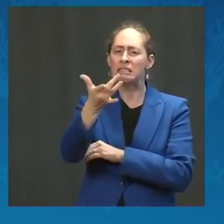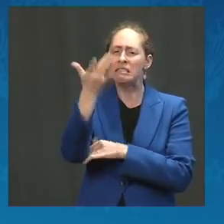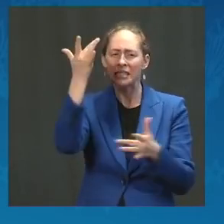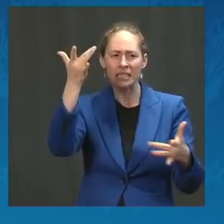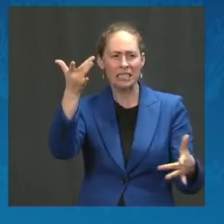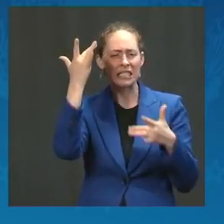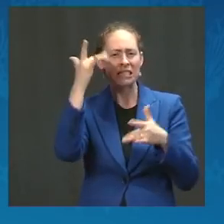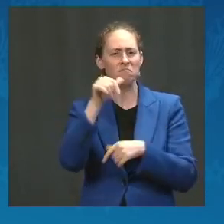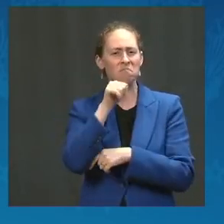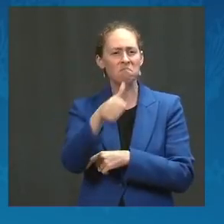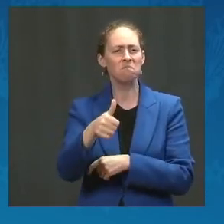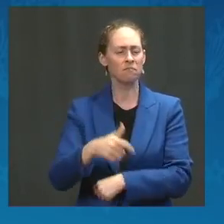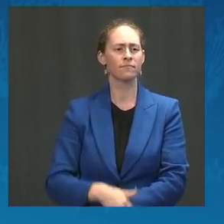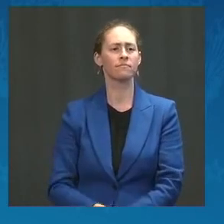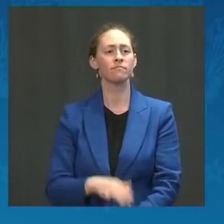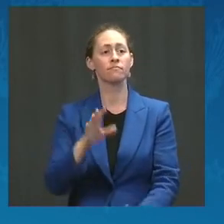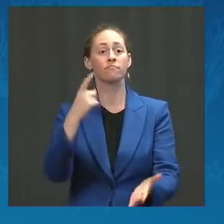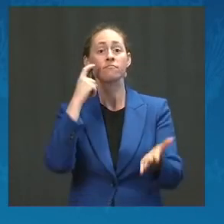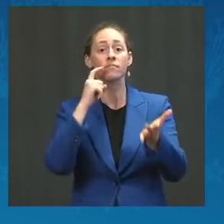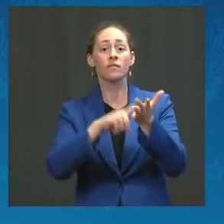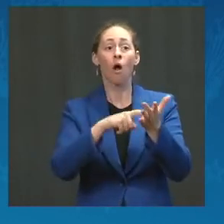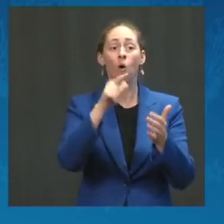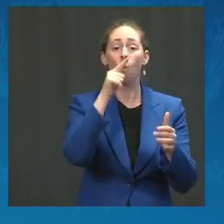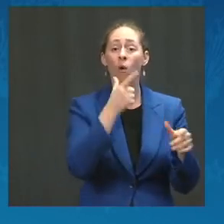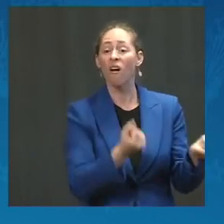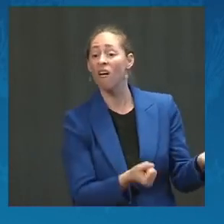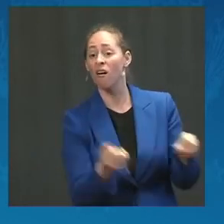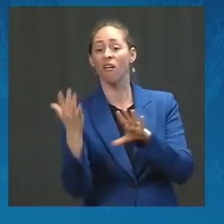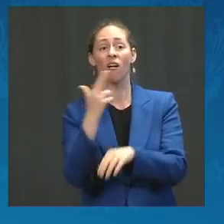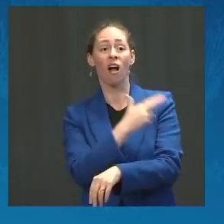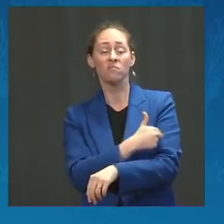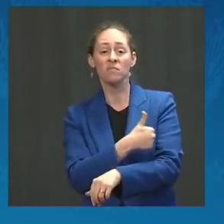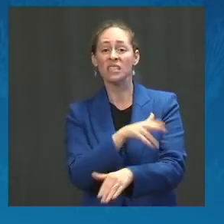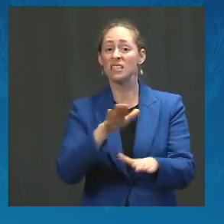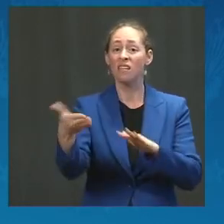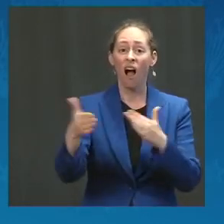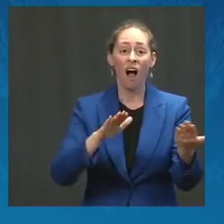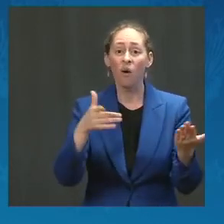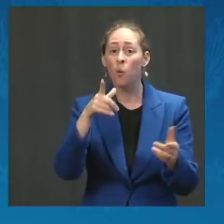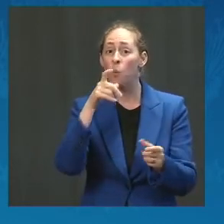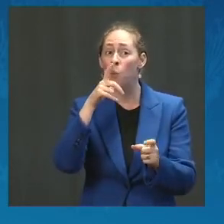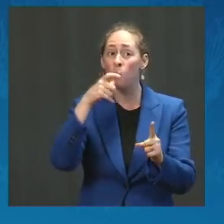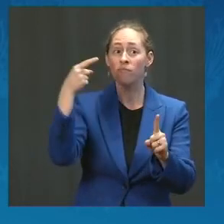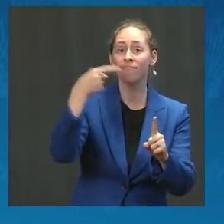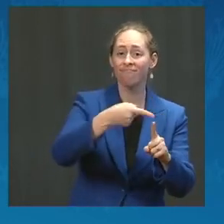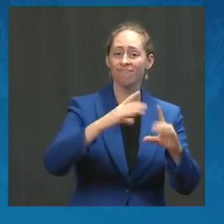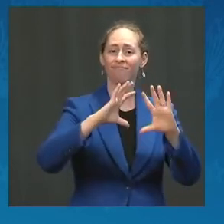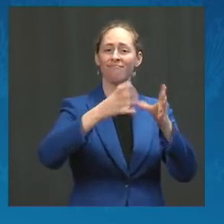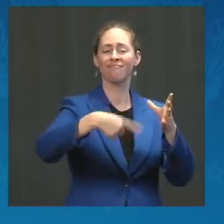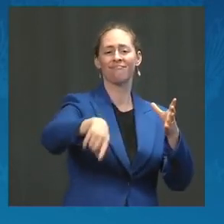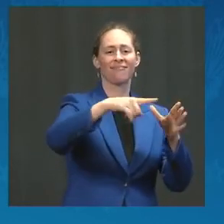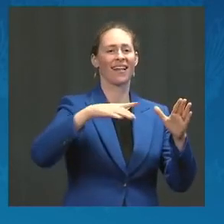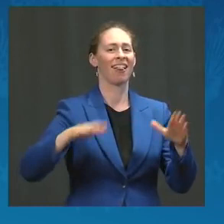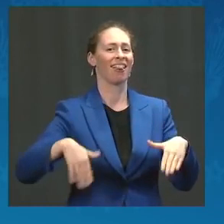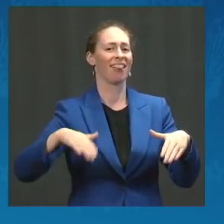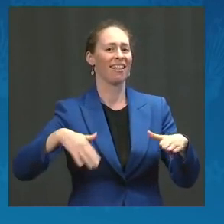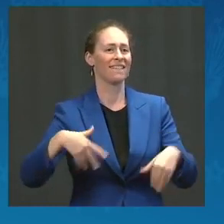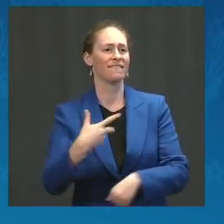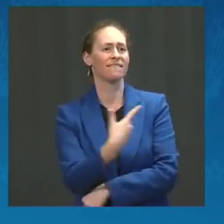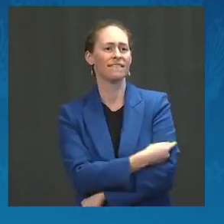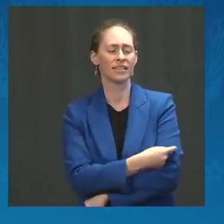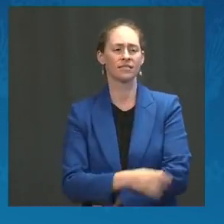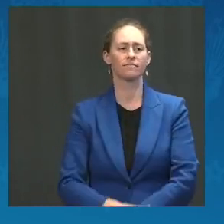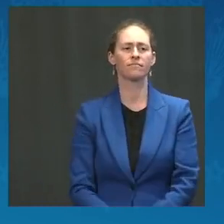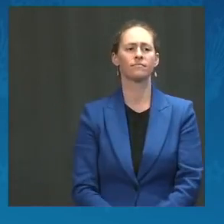the unvaccinated. I also know many of you are wondering if you need a booster shot to add another layer of